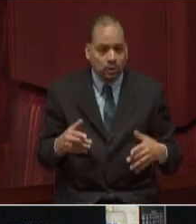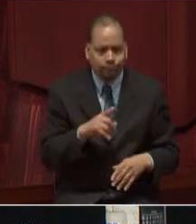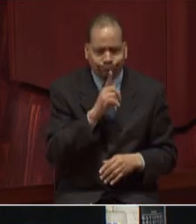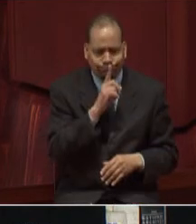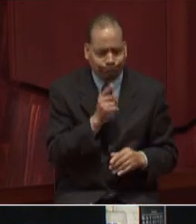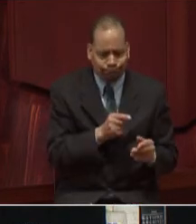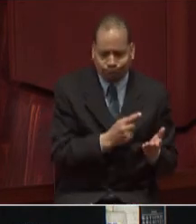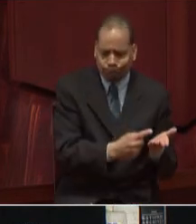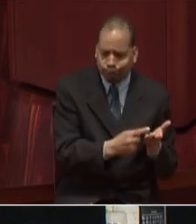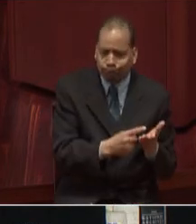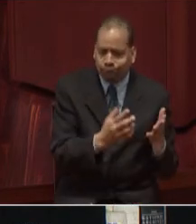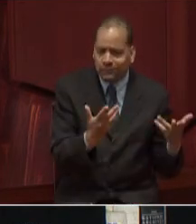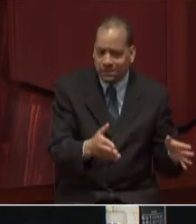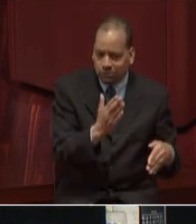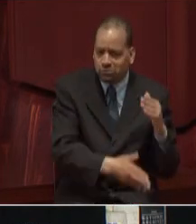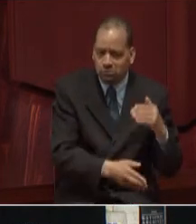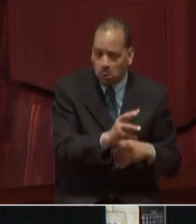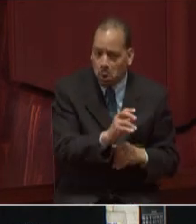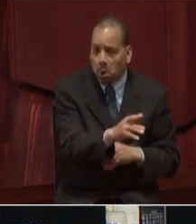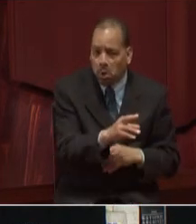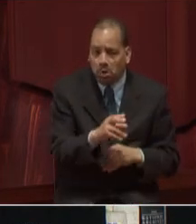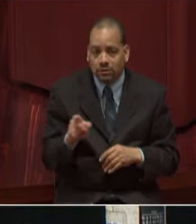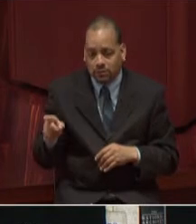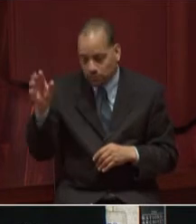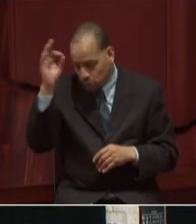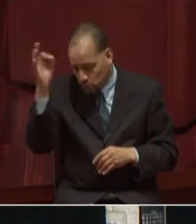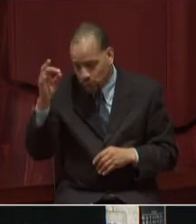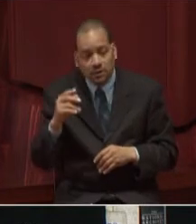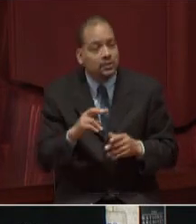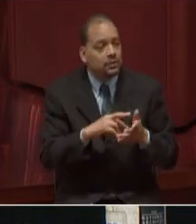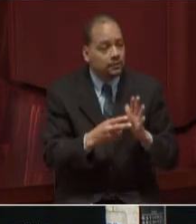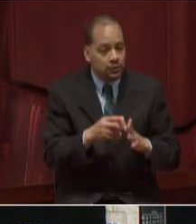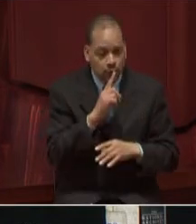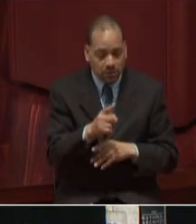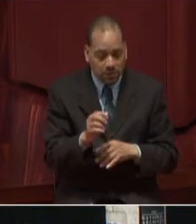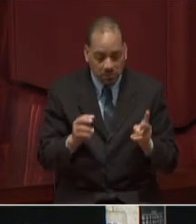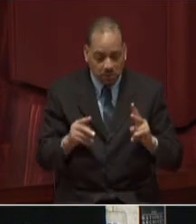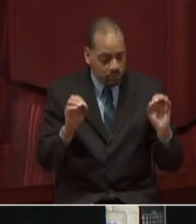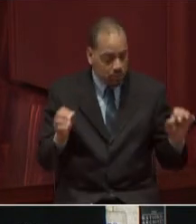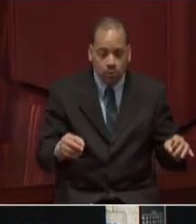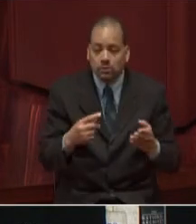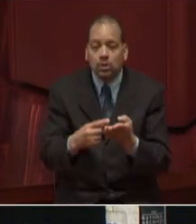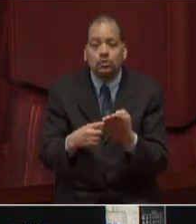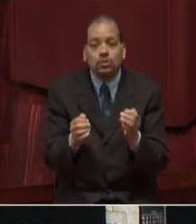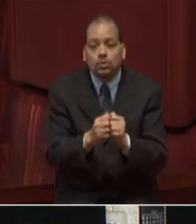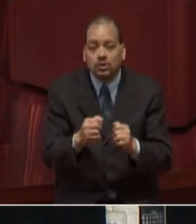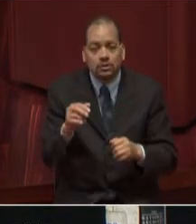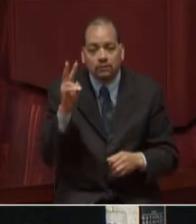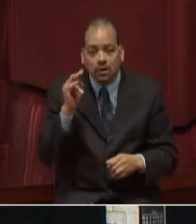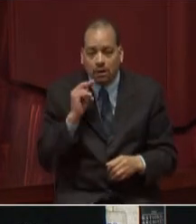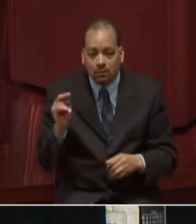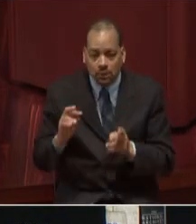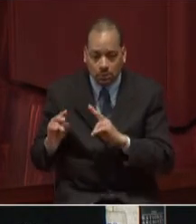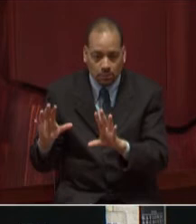we paid a real public price because nobody knew we were negotiating with the Vietnamese, let alone what kind of proposals we were making. And finally, in